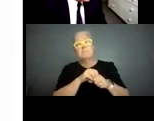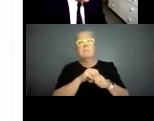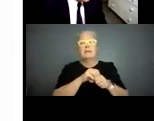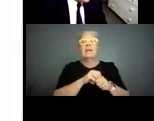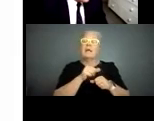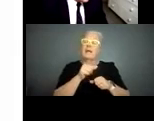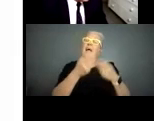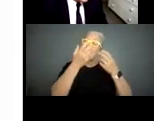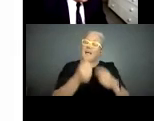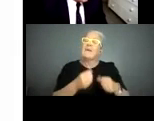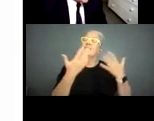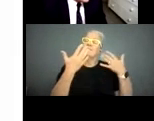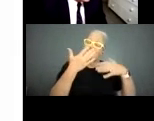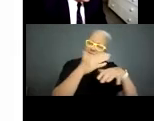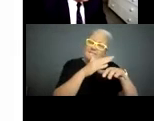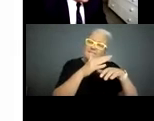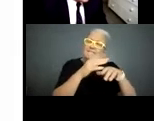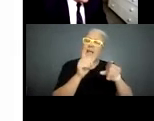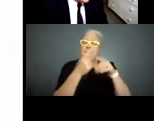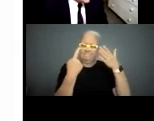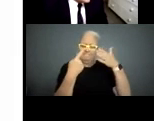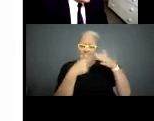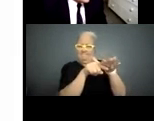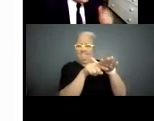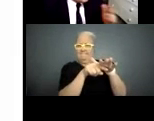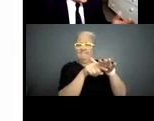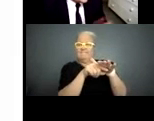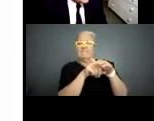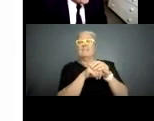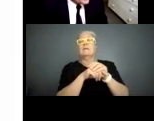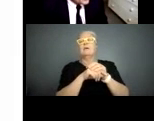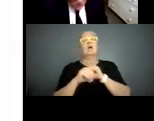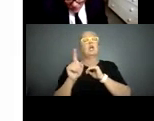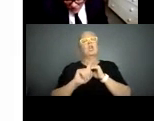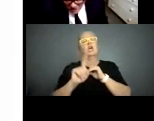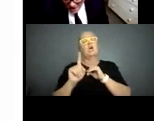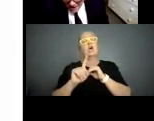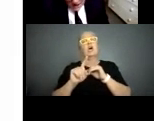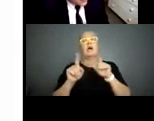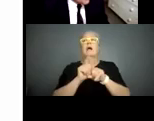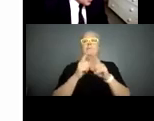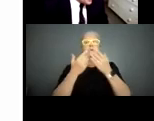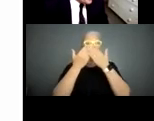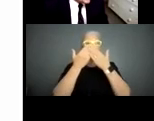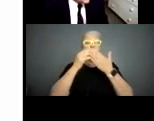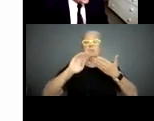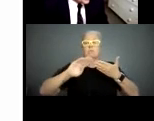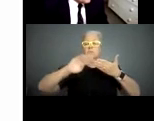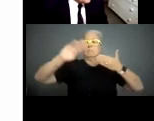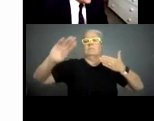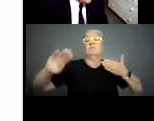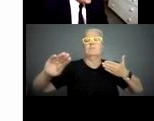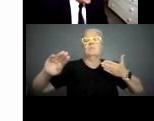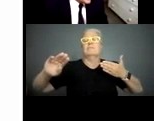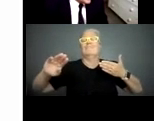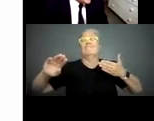because she's not in a separate place in the sense of being in a separate school. There are elements of